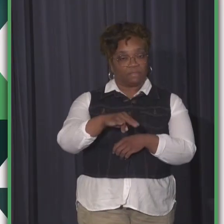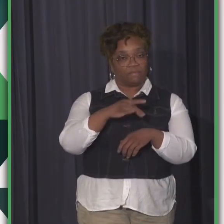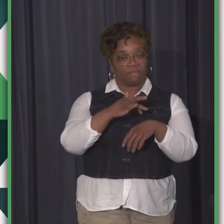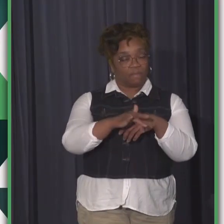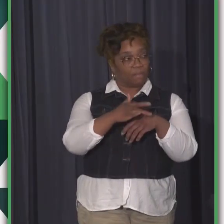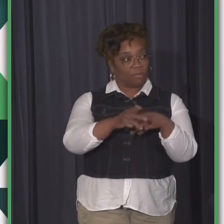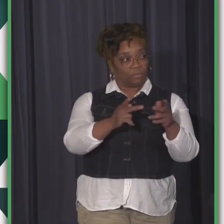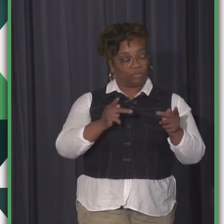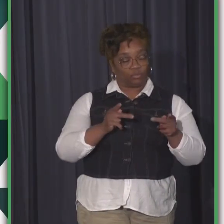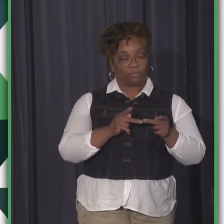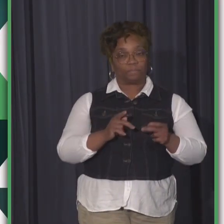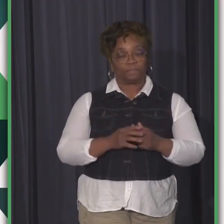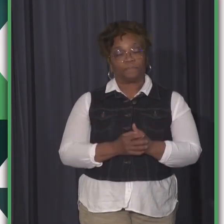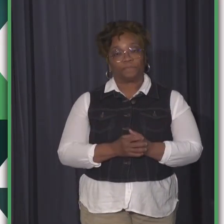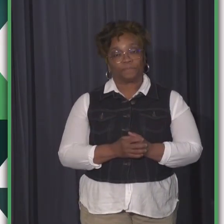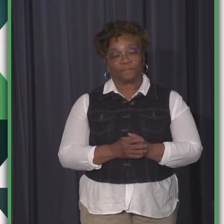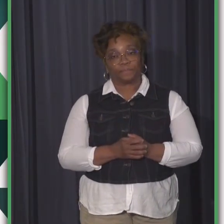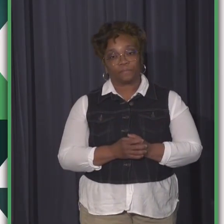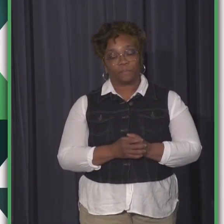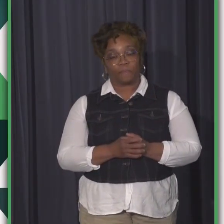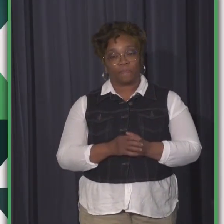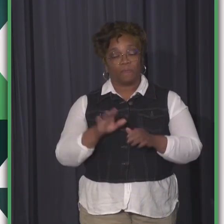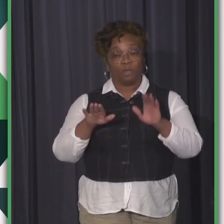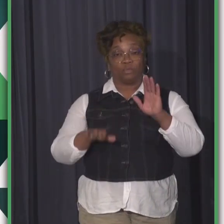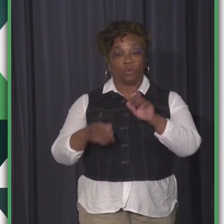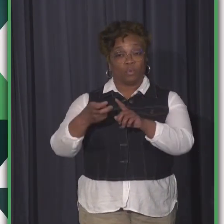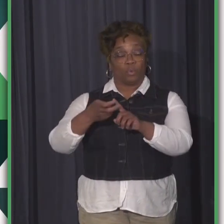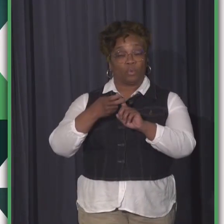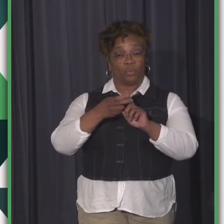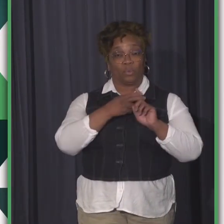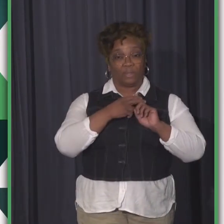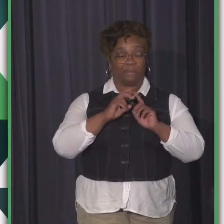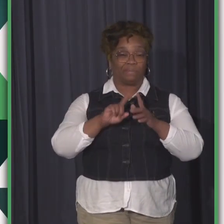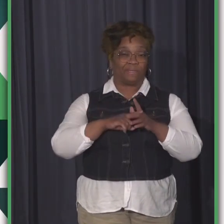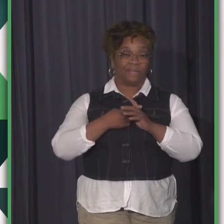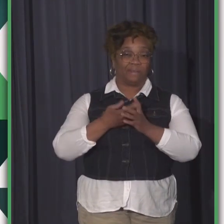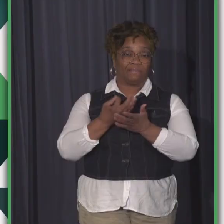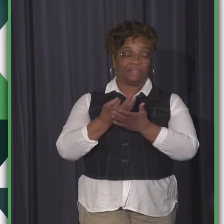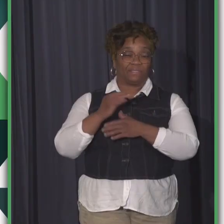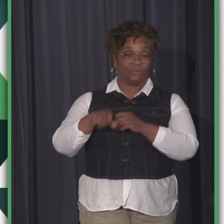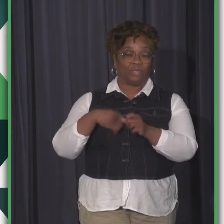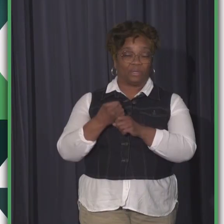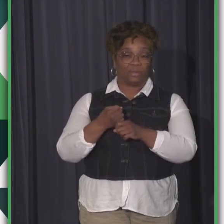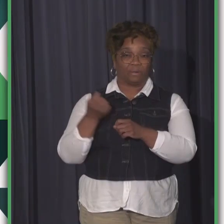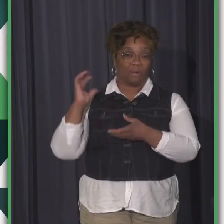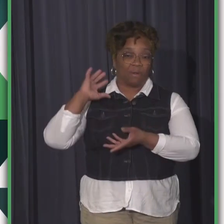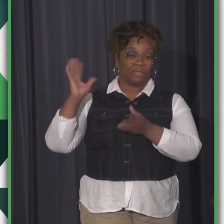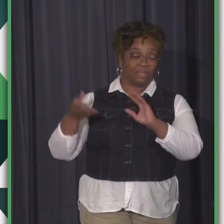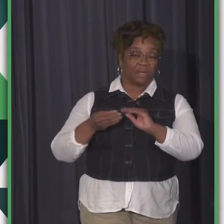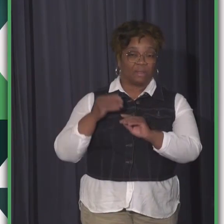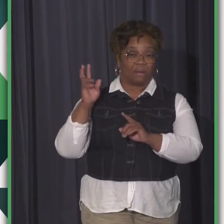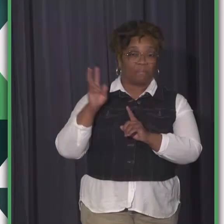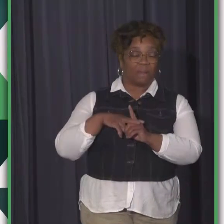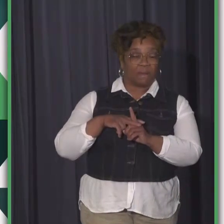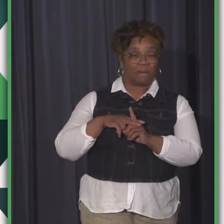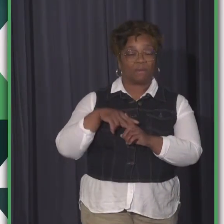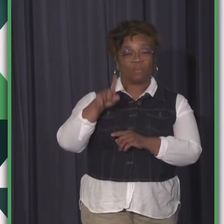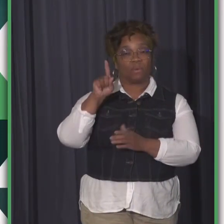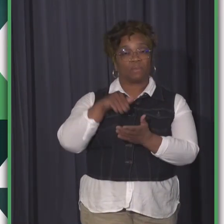vacancies. For sworn recruiting beginning of the fiscal year, we had a total applications